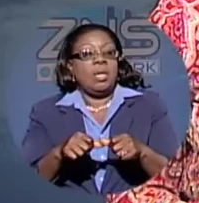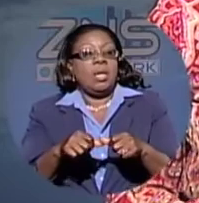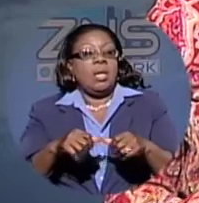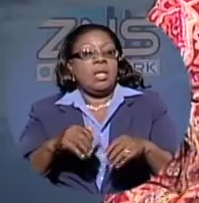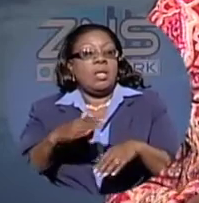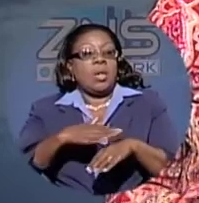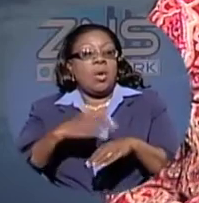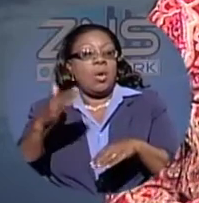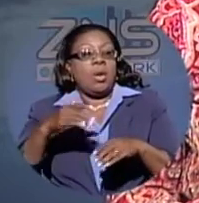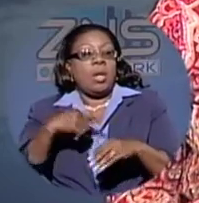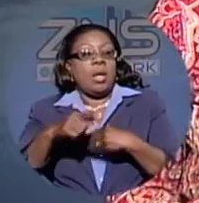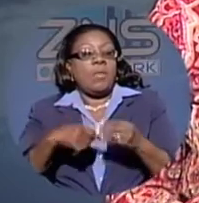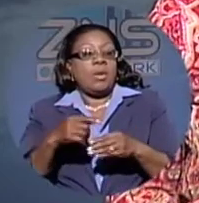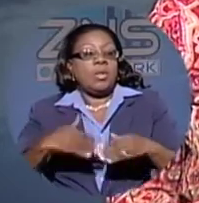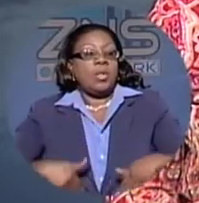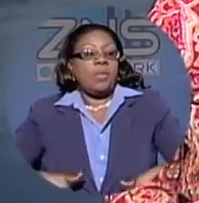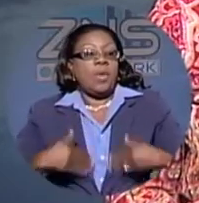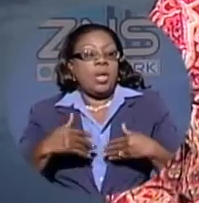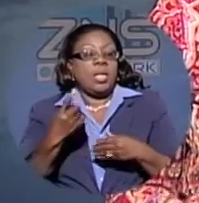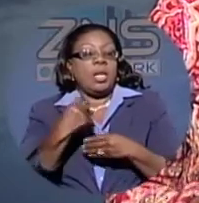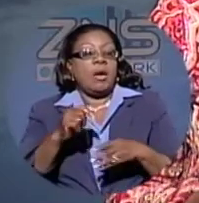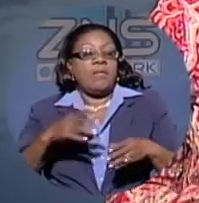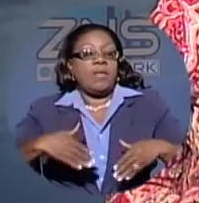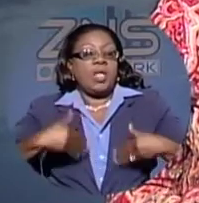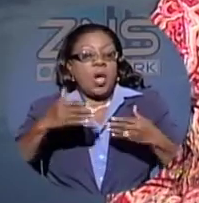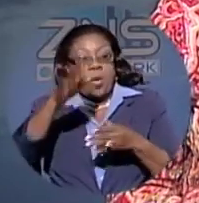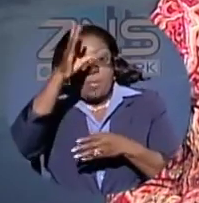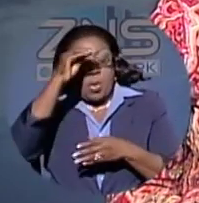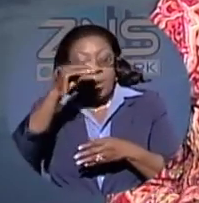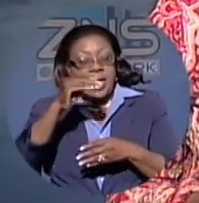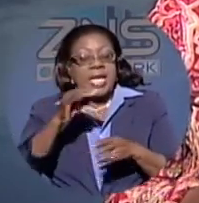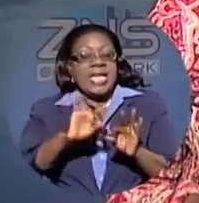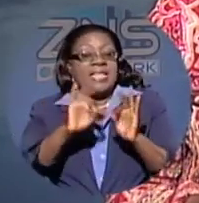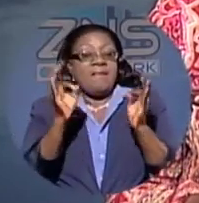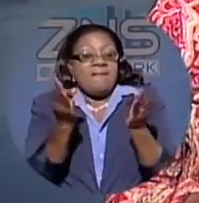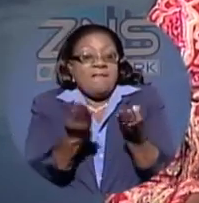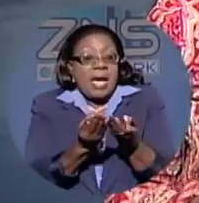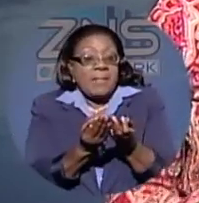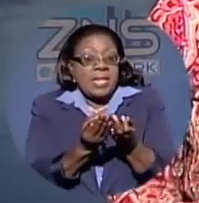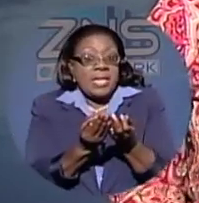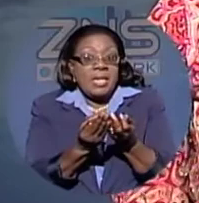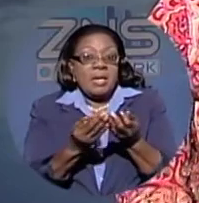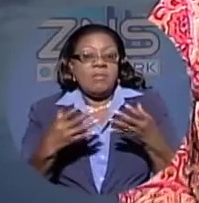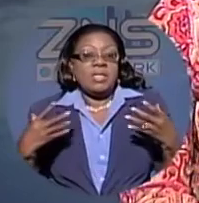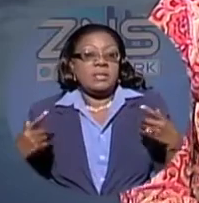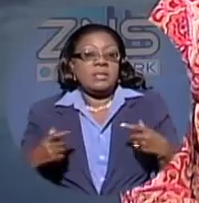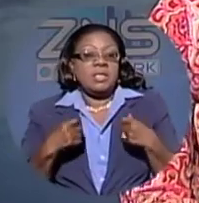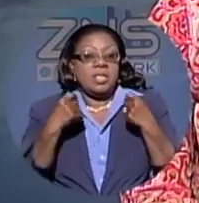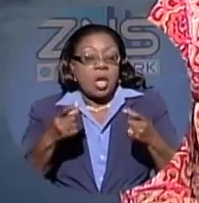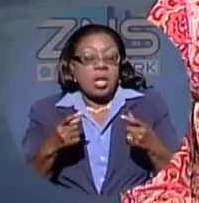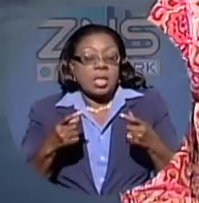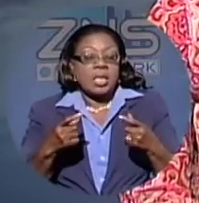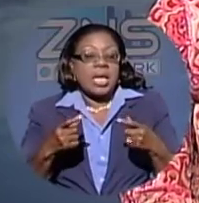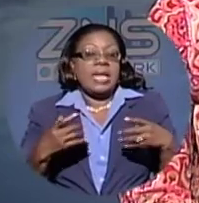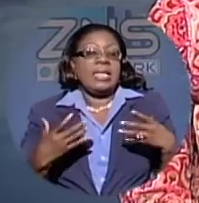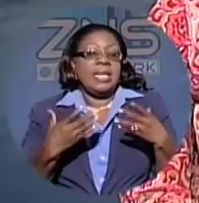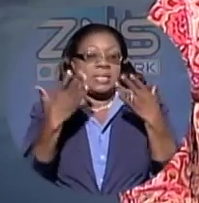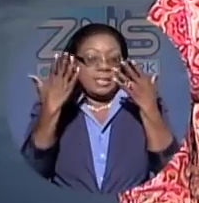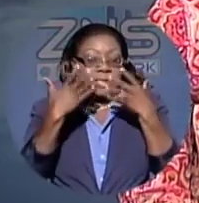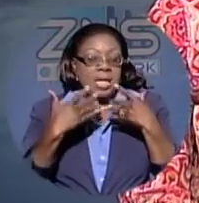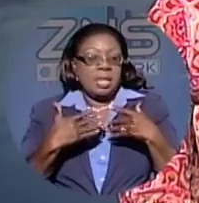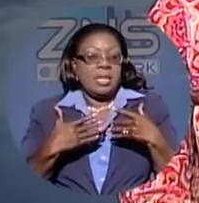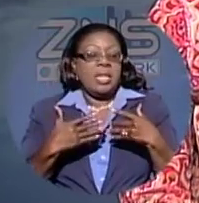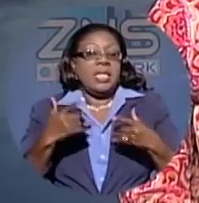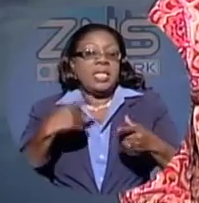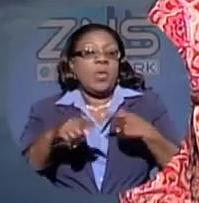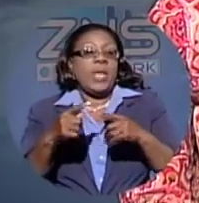young boy found this morning sent Marco's family into panic mode and then grief. Taking no chances, family members immediately